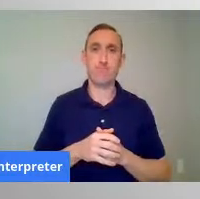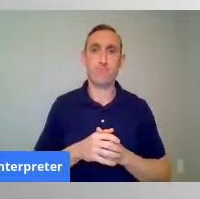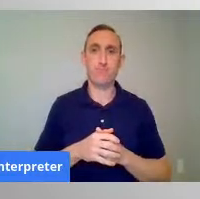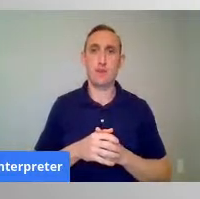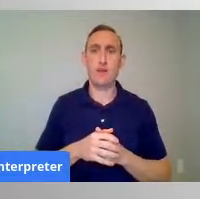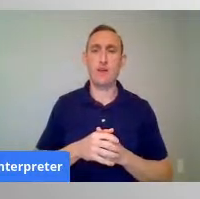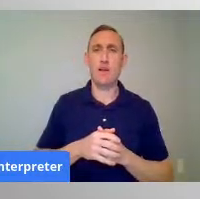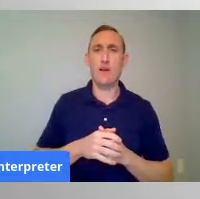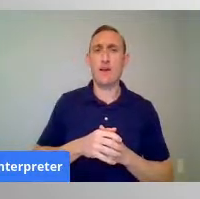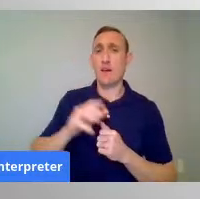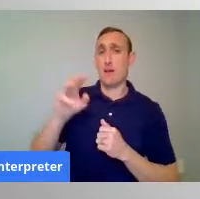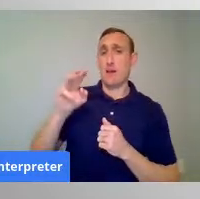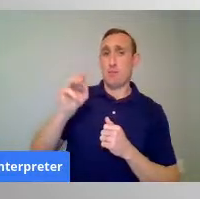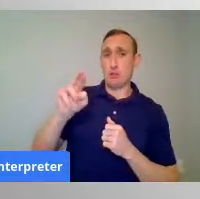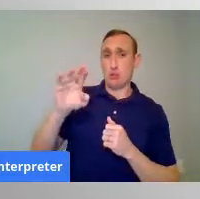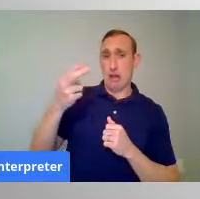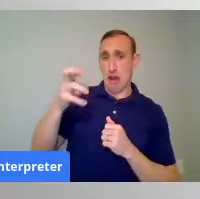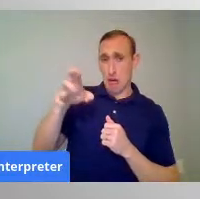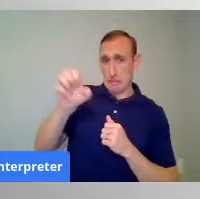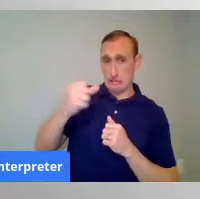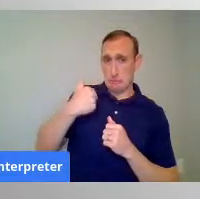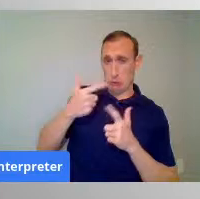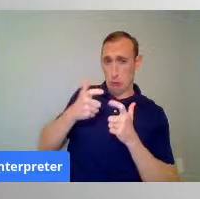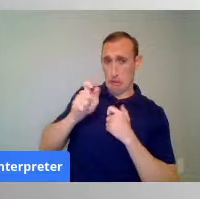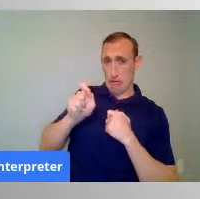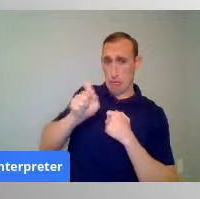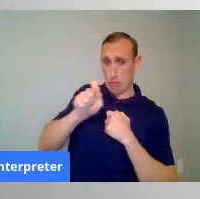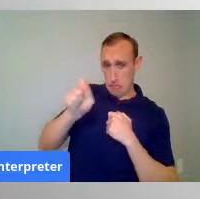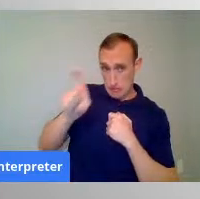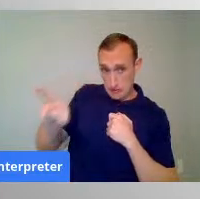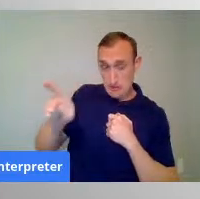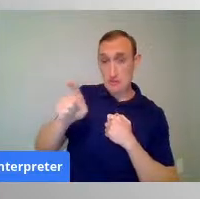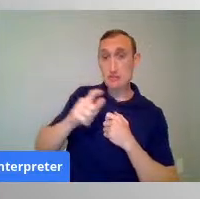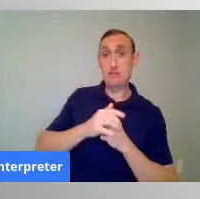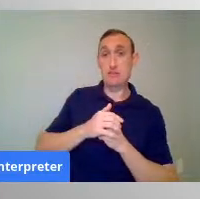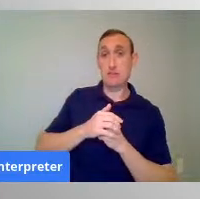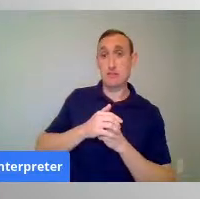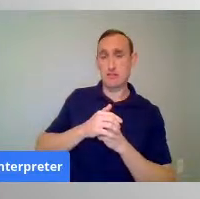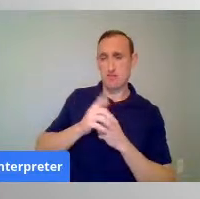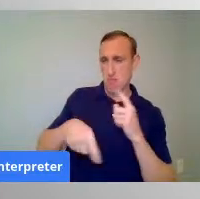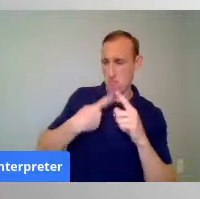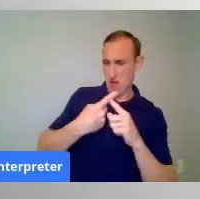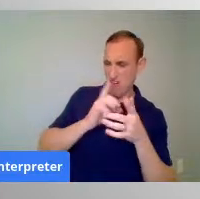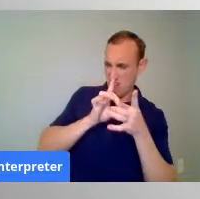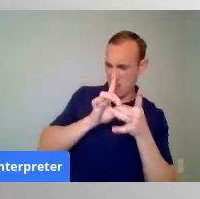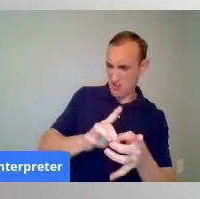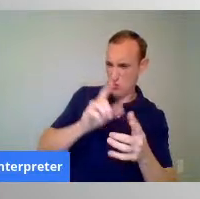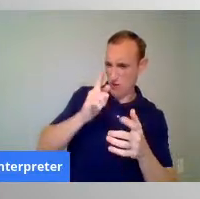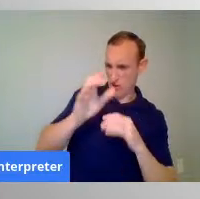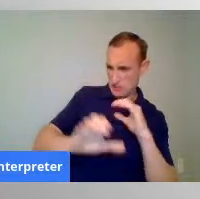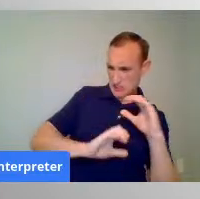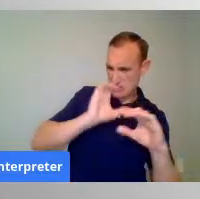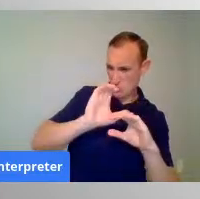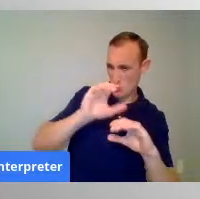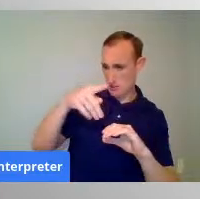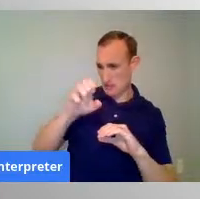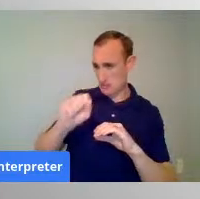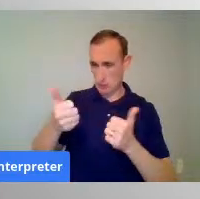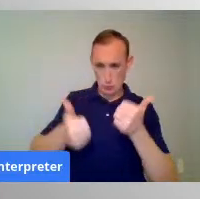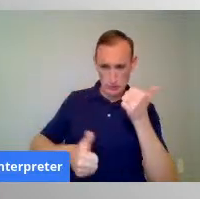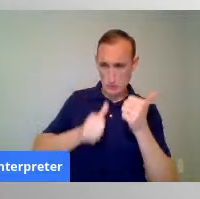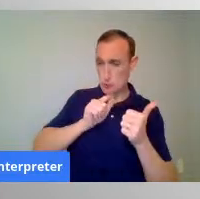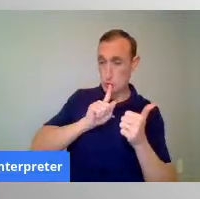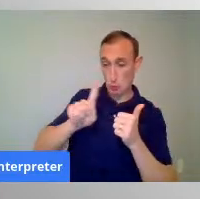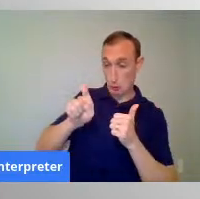Mr. Harris, I'll be really, really quick. But I had a question about, I don't know if it's 21st century or possibly PSP, but I know